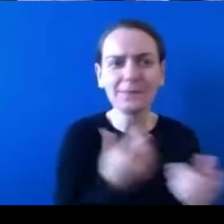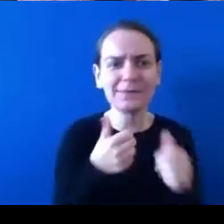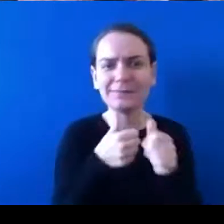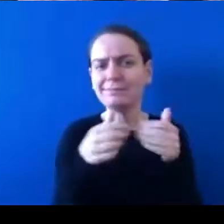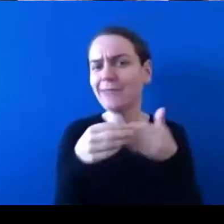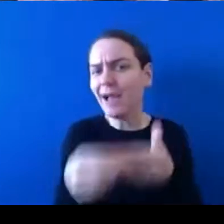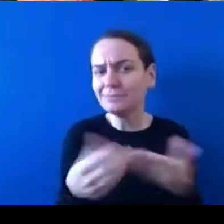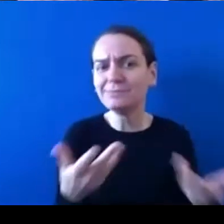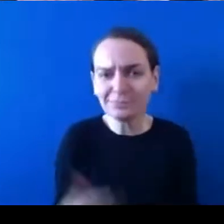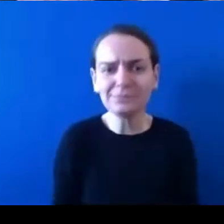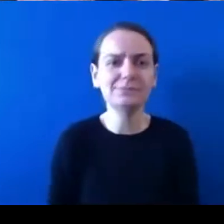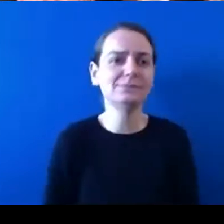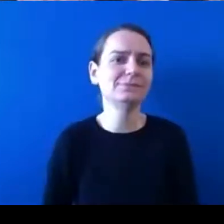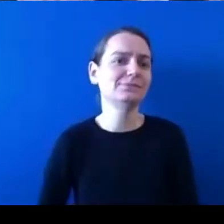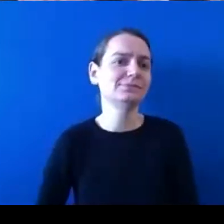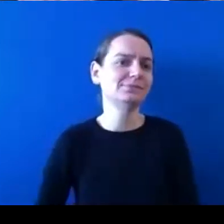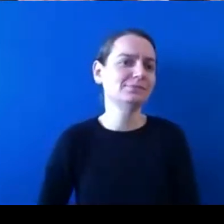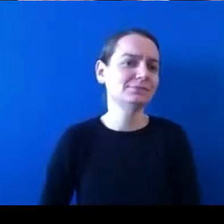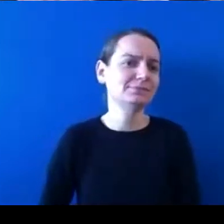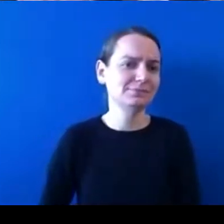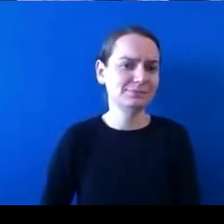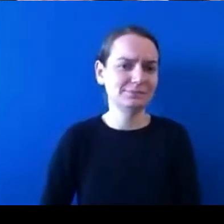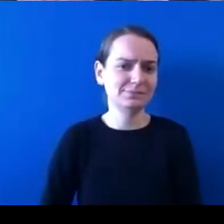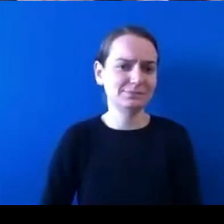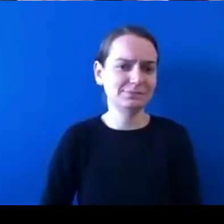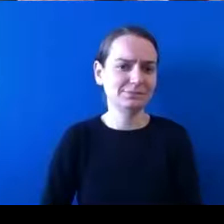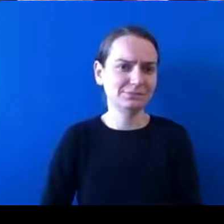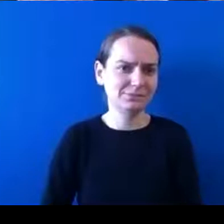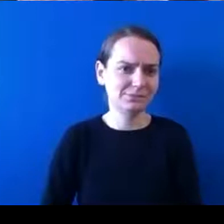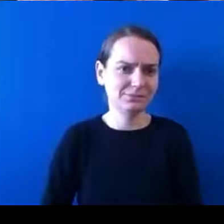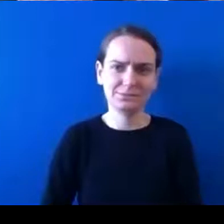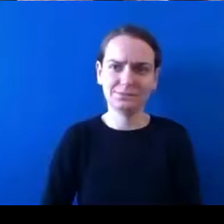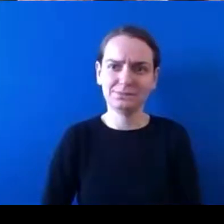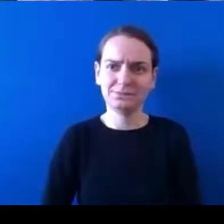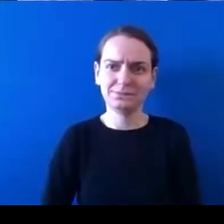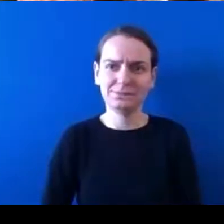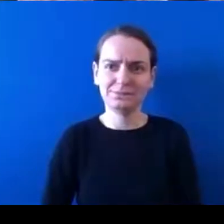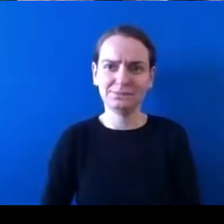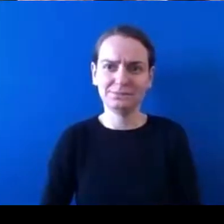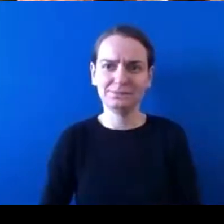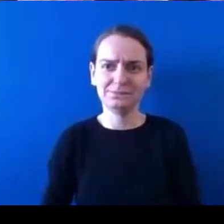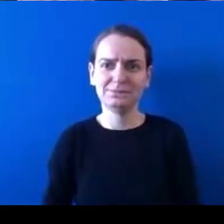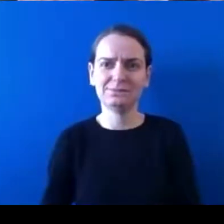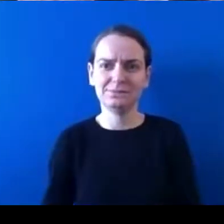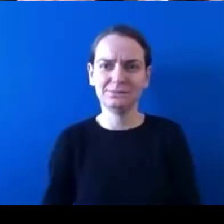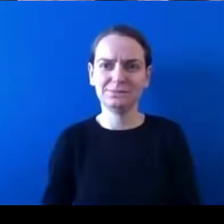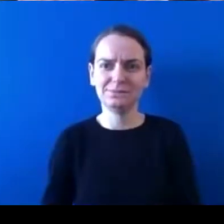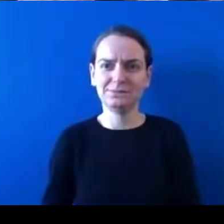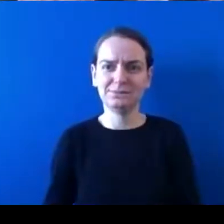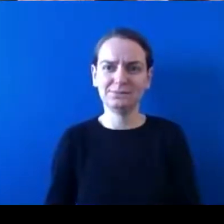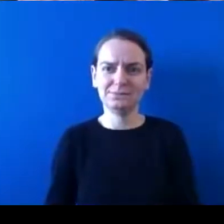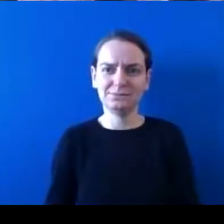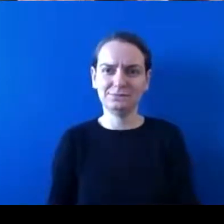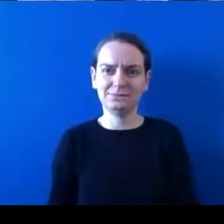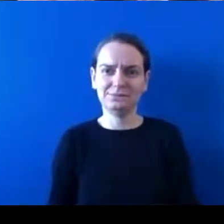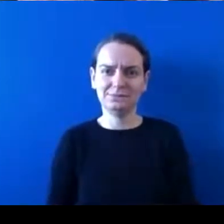skills. They may be faking and being able to travel in familiar environments, being a good